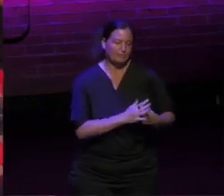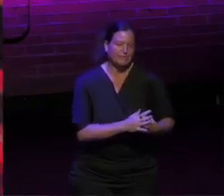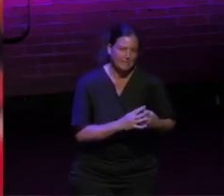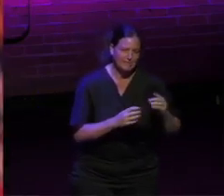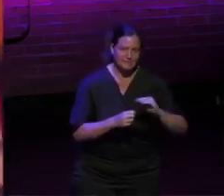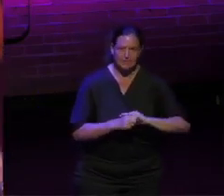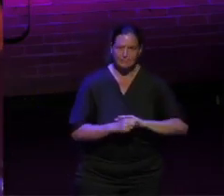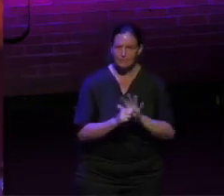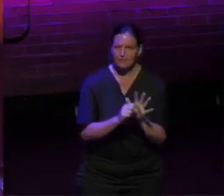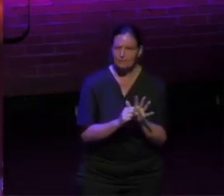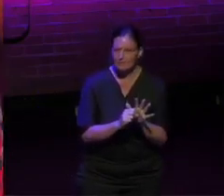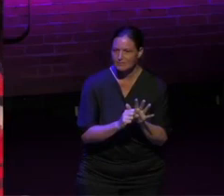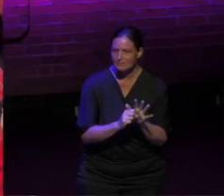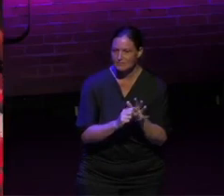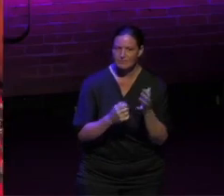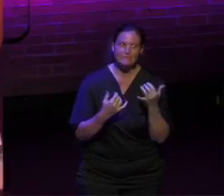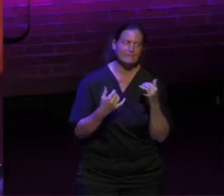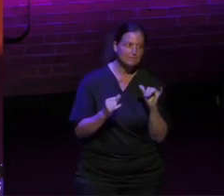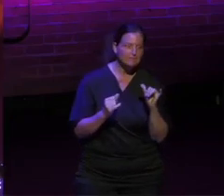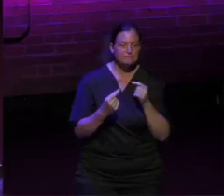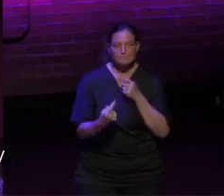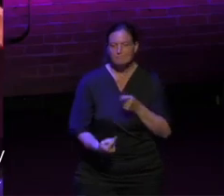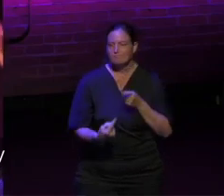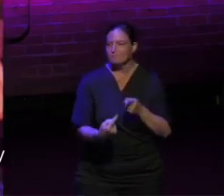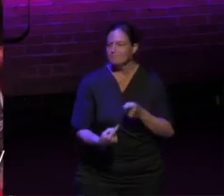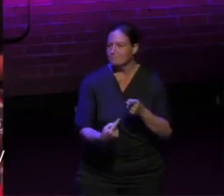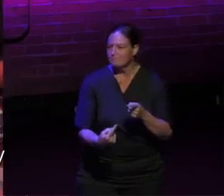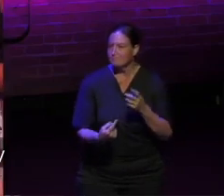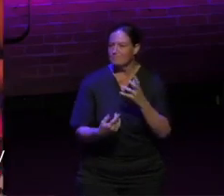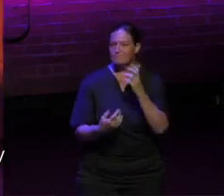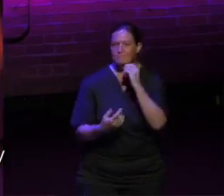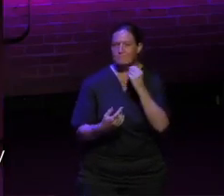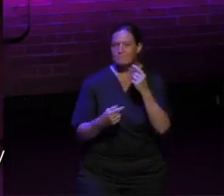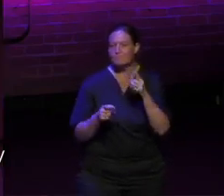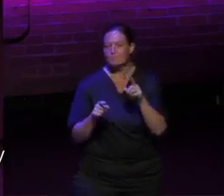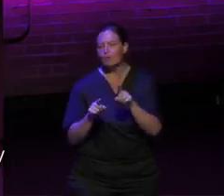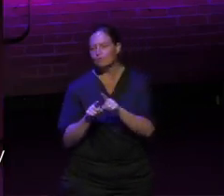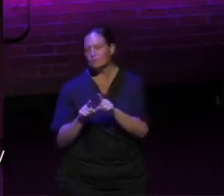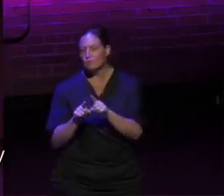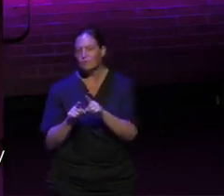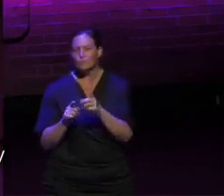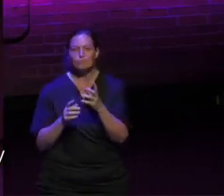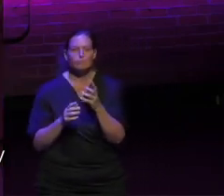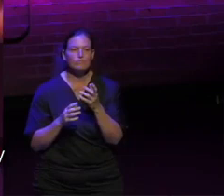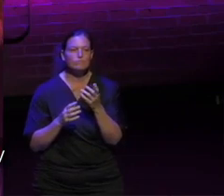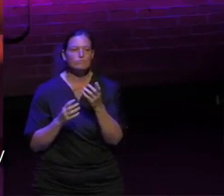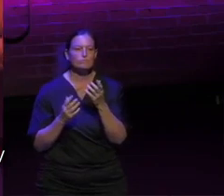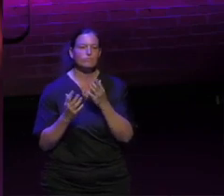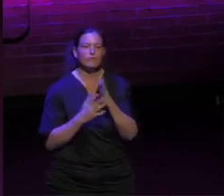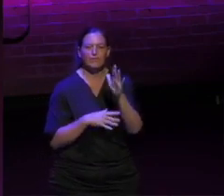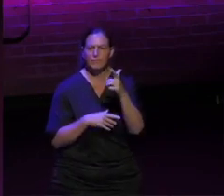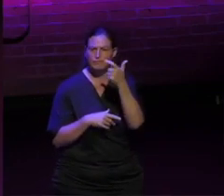this pandemic that we're still living through. And we were also dealing with the